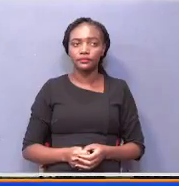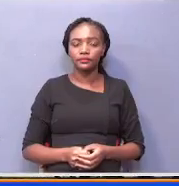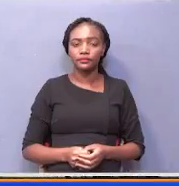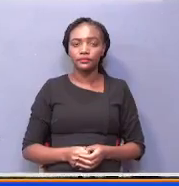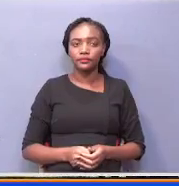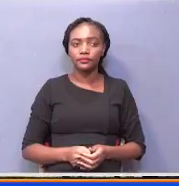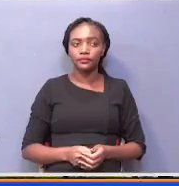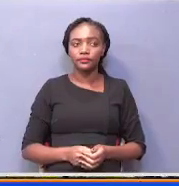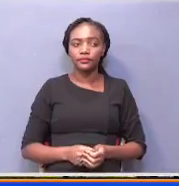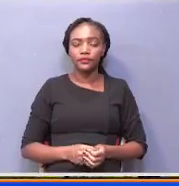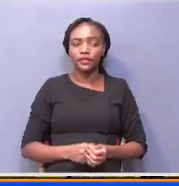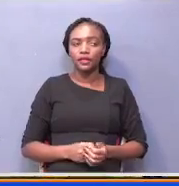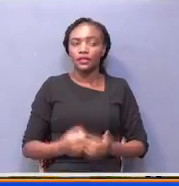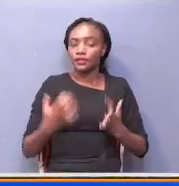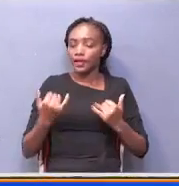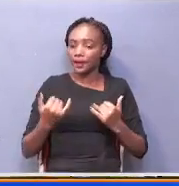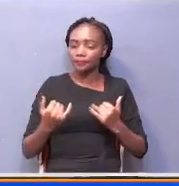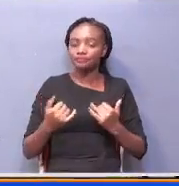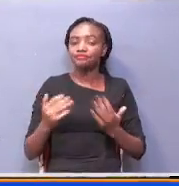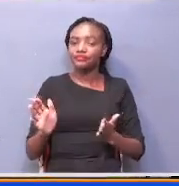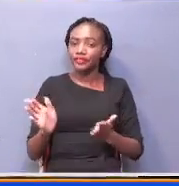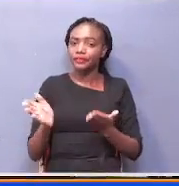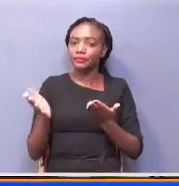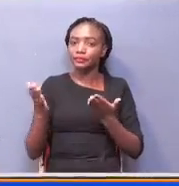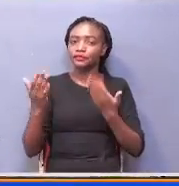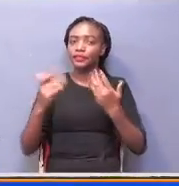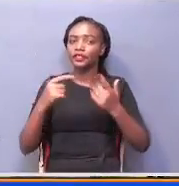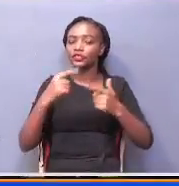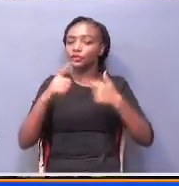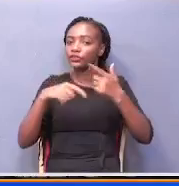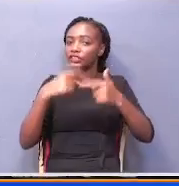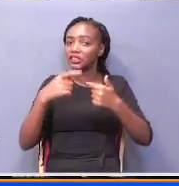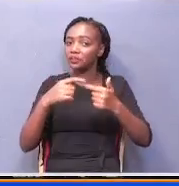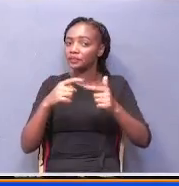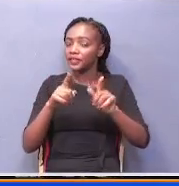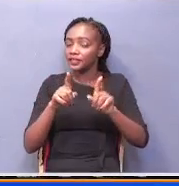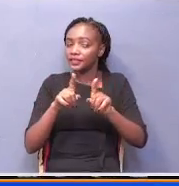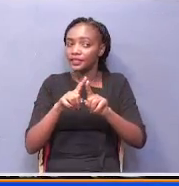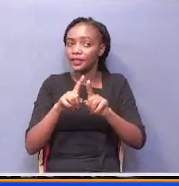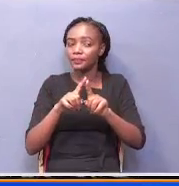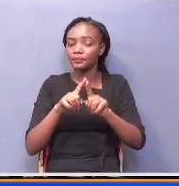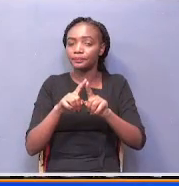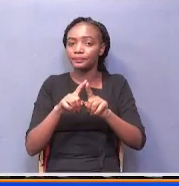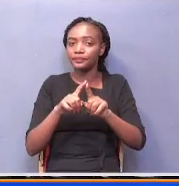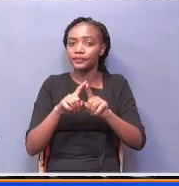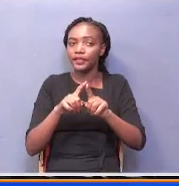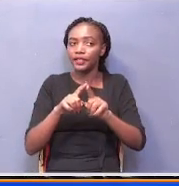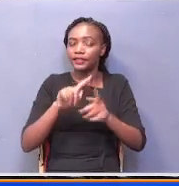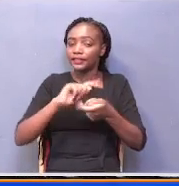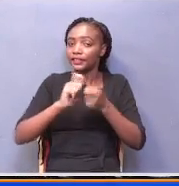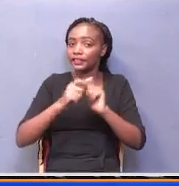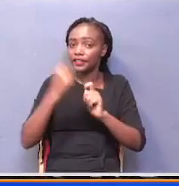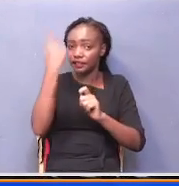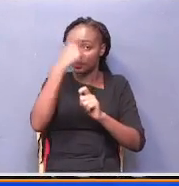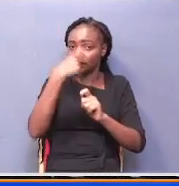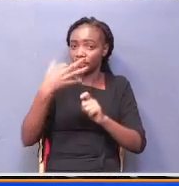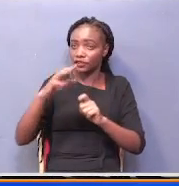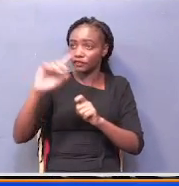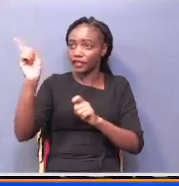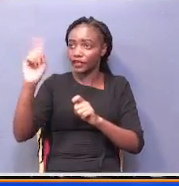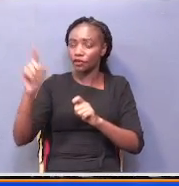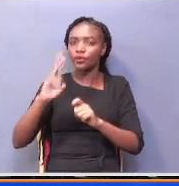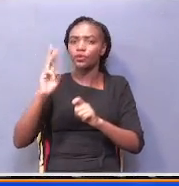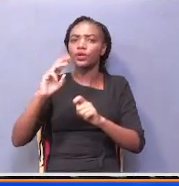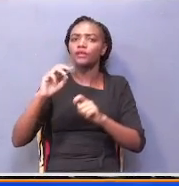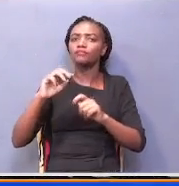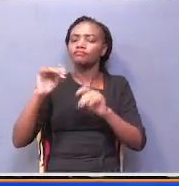With the facelift gaining momentum, just as Rome was not built in a day, the changing face of Nairobi is set to remain